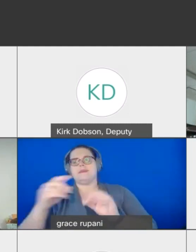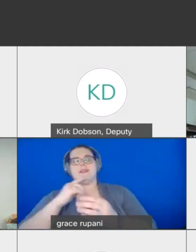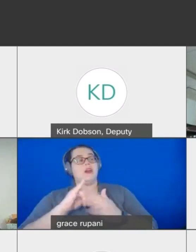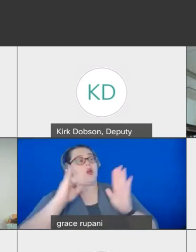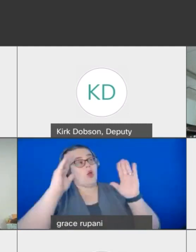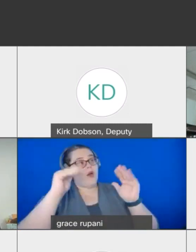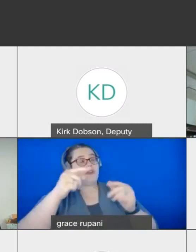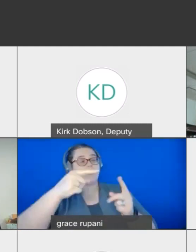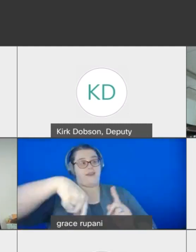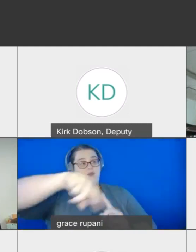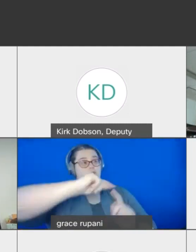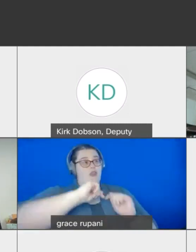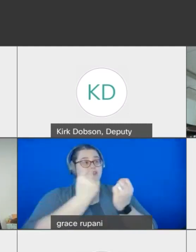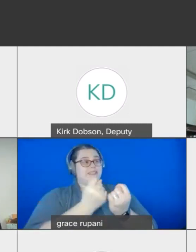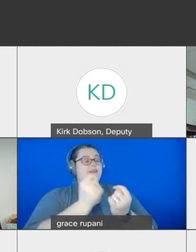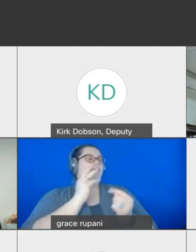the person's decision.